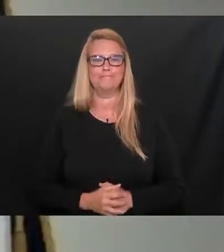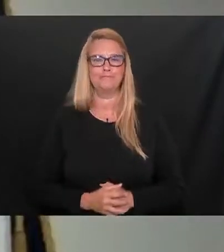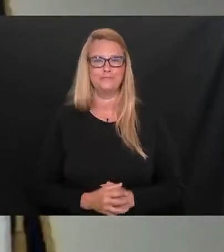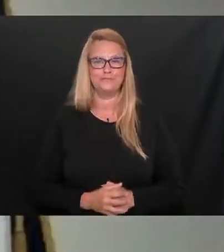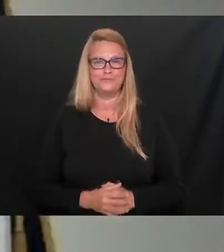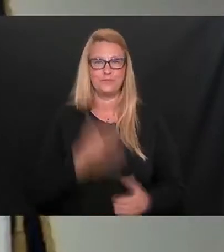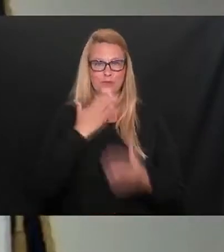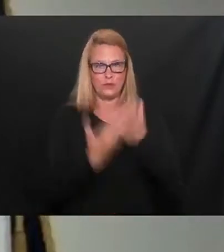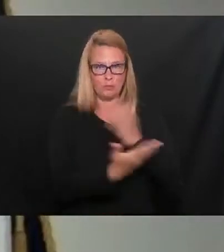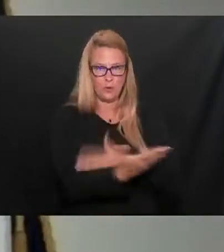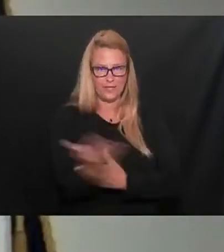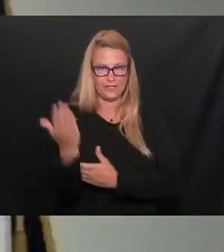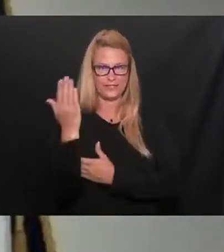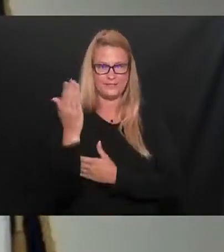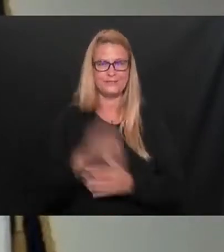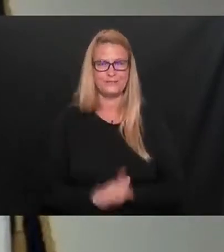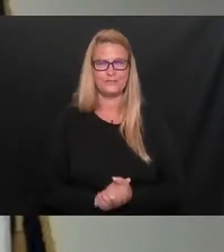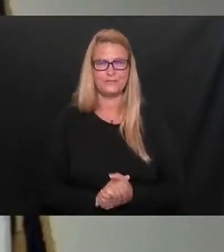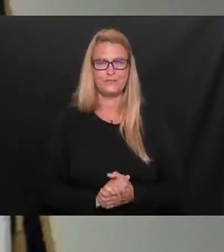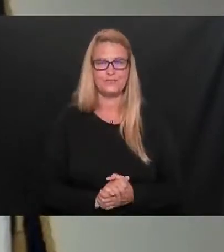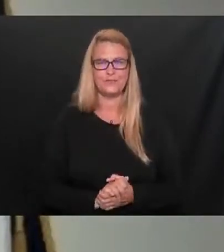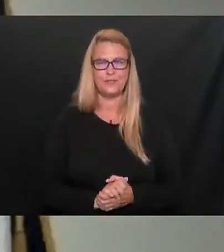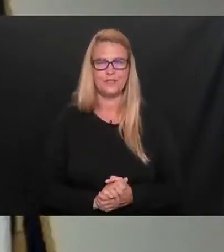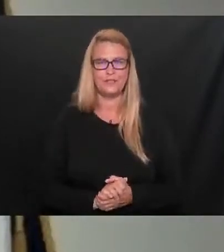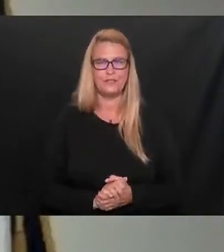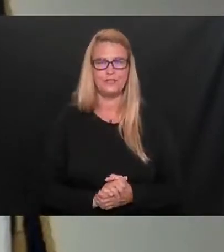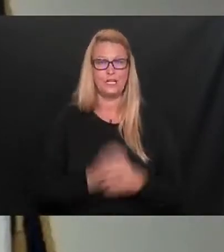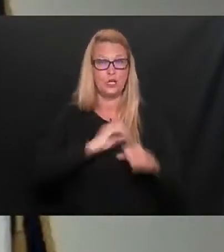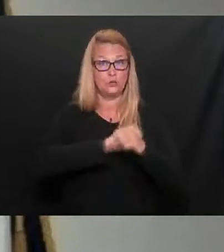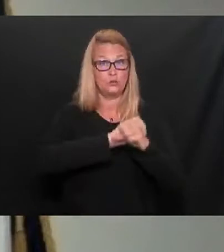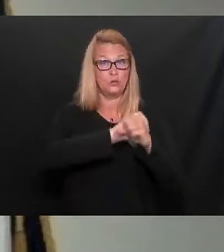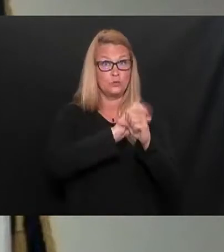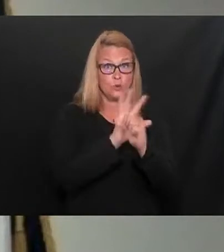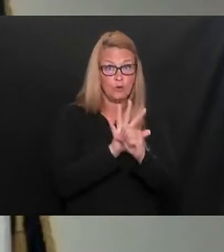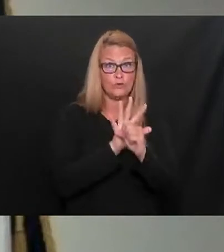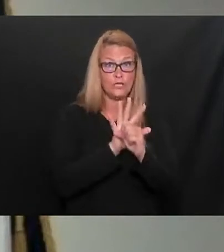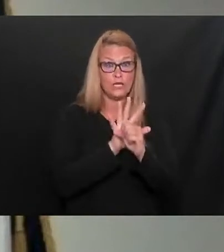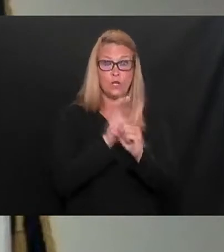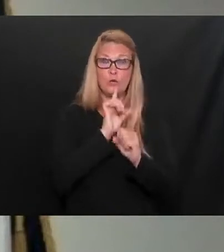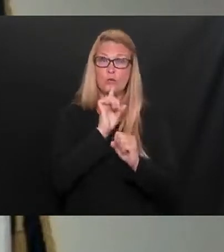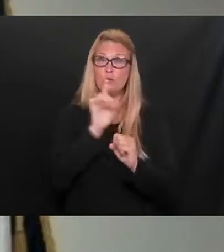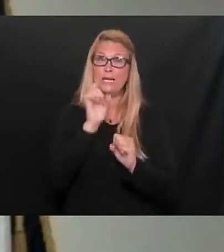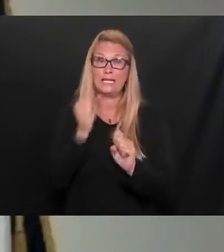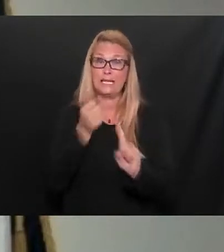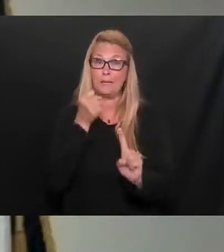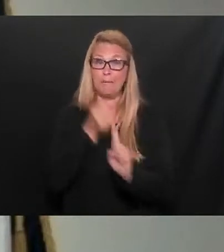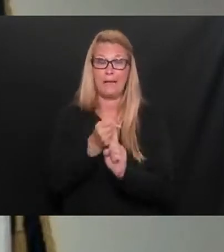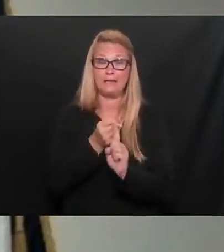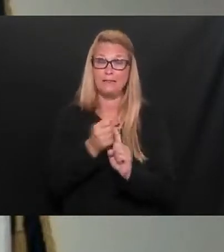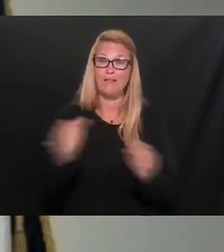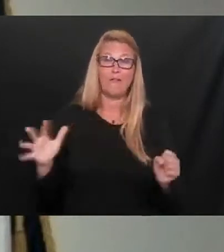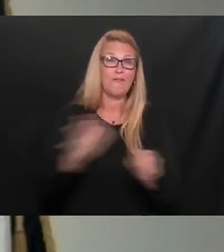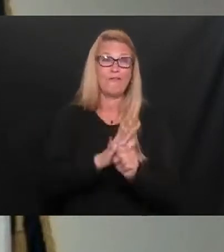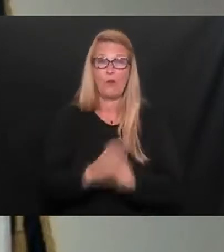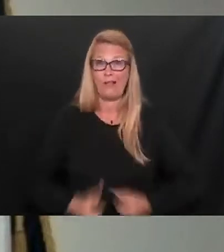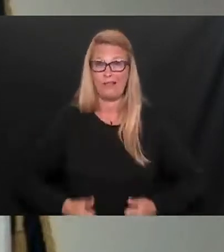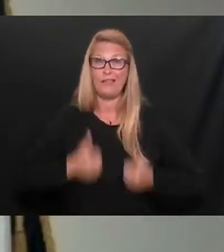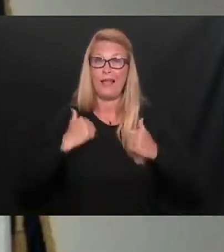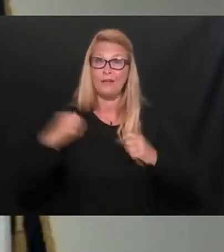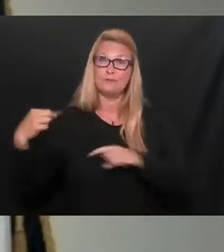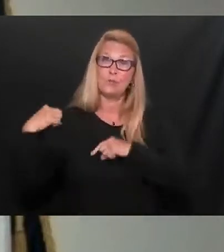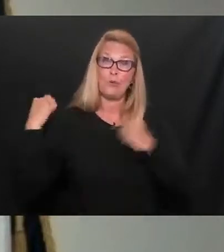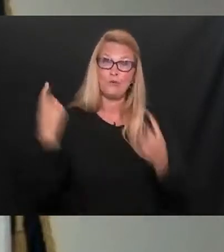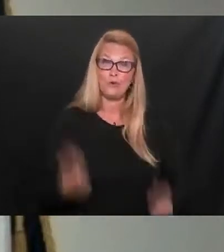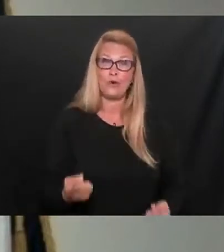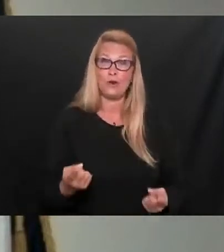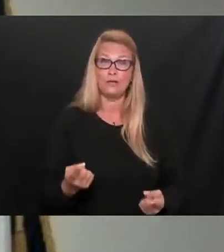Good morning, everyone. The COVID-19 pandemic has affected every part of our lives. Although the number of